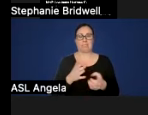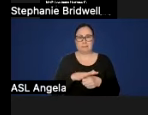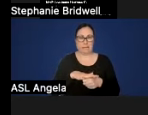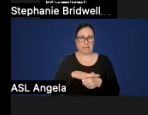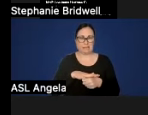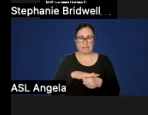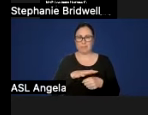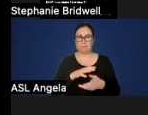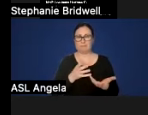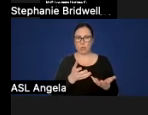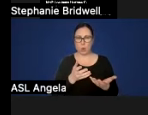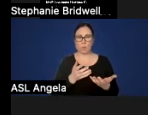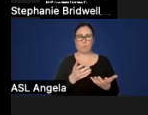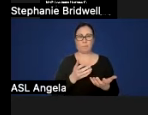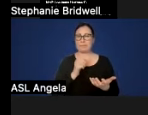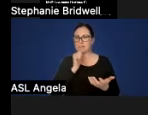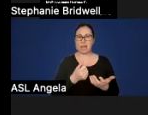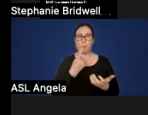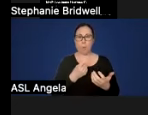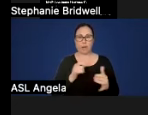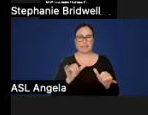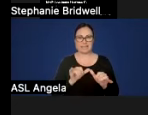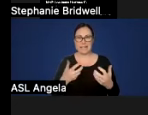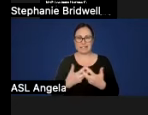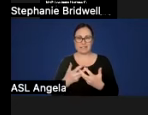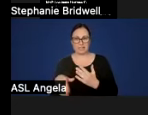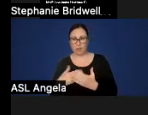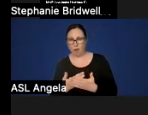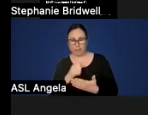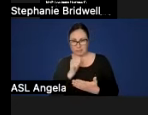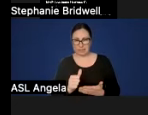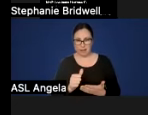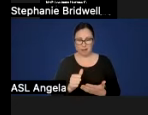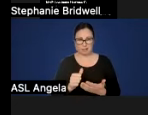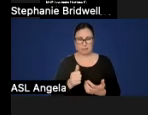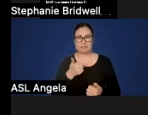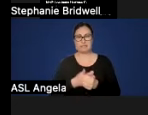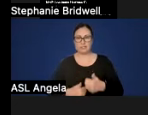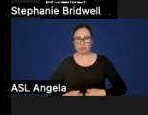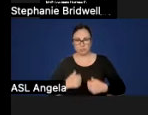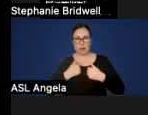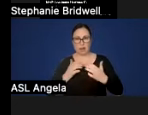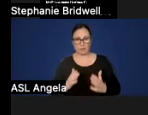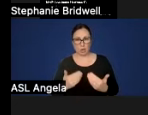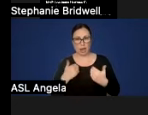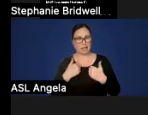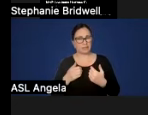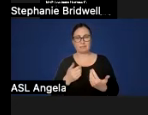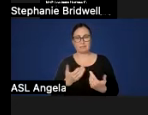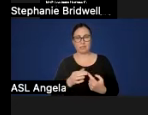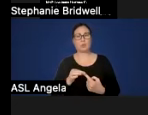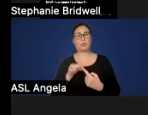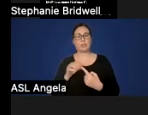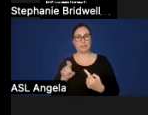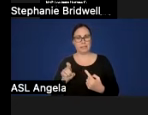fits all approach, and every survivor is going to have unique needs. And so when we are